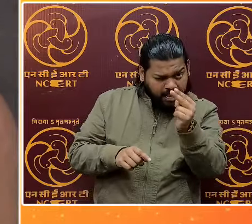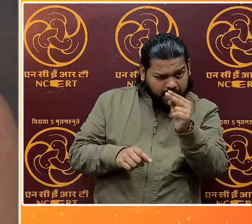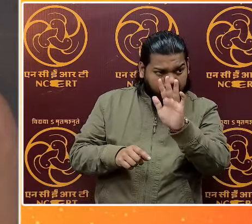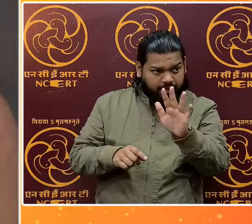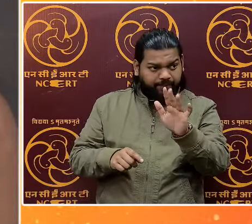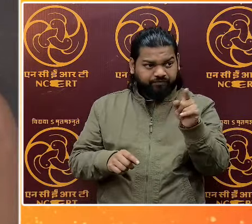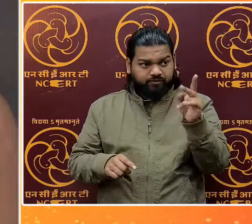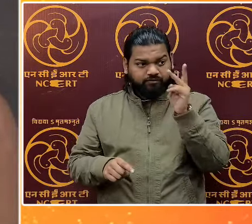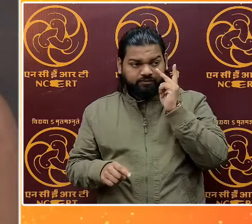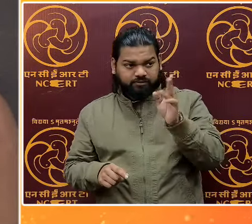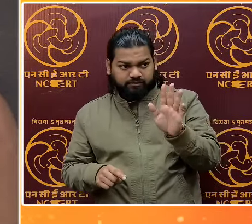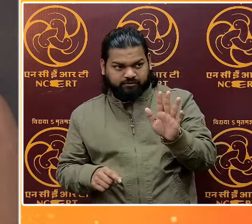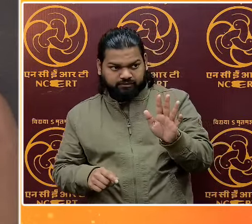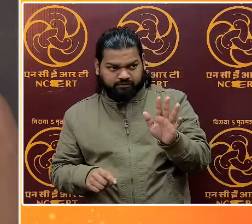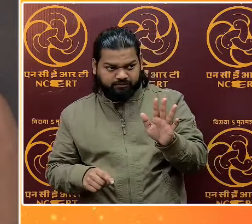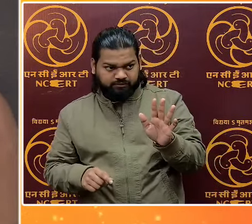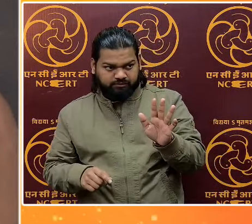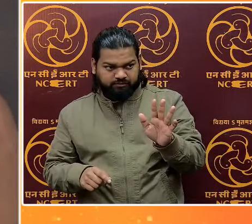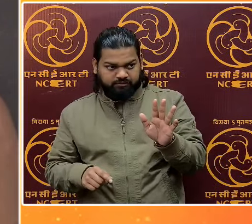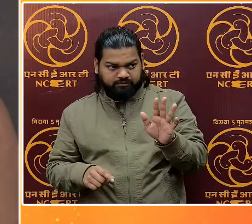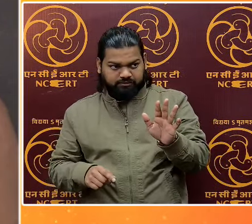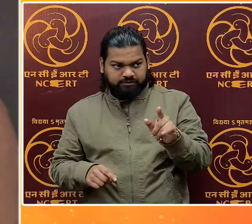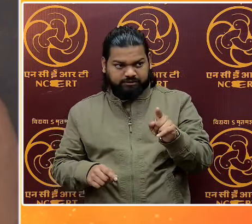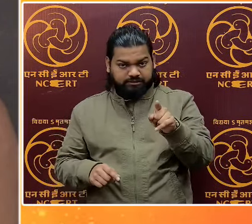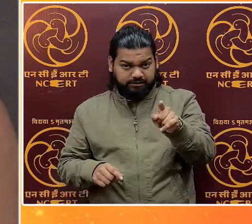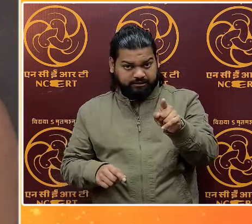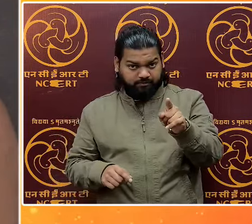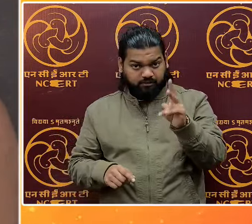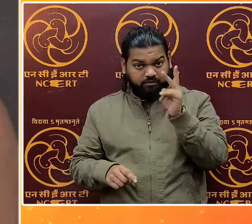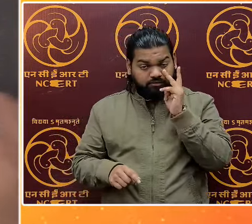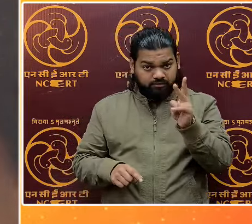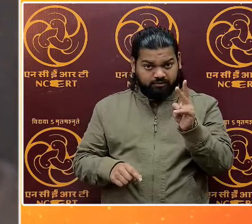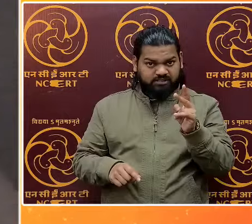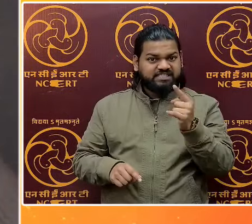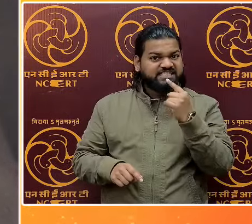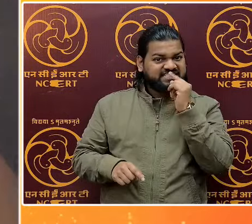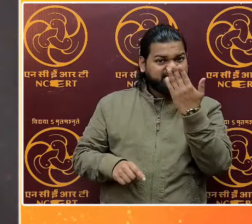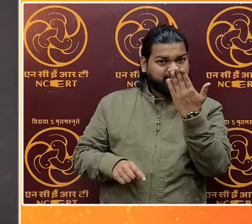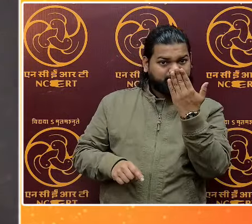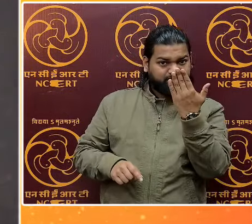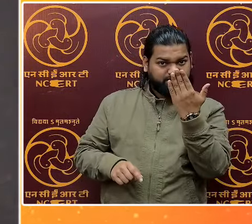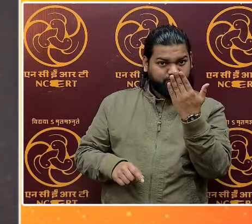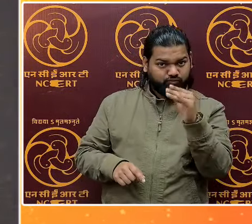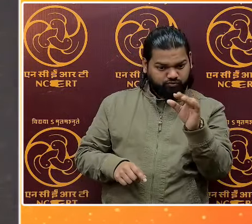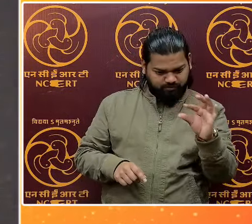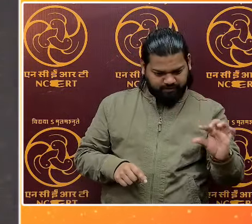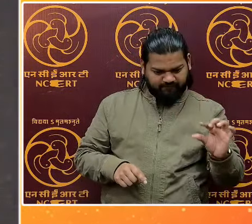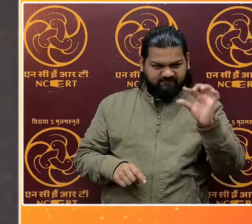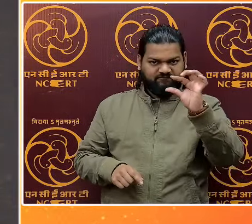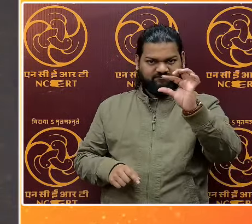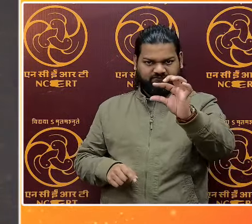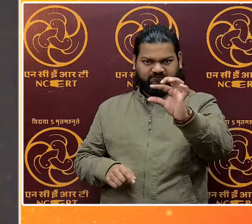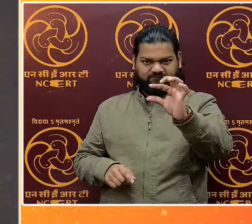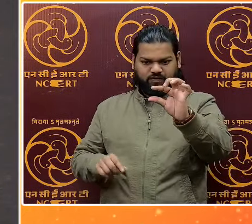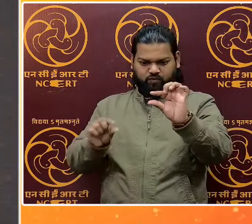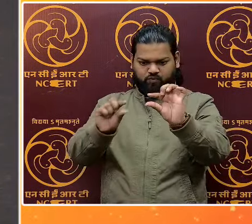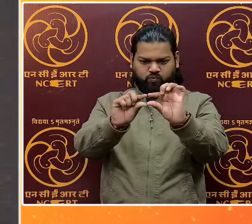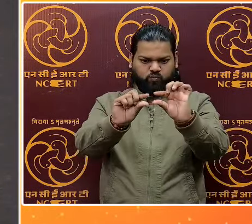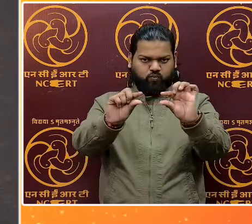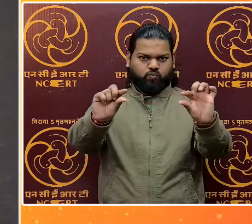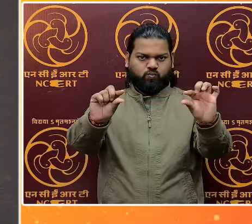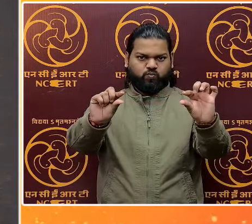This we have to assuming that this is the plane mirror. I will place the plane mirror here. This is the normal